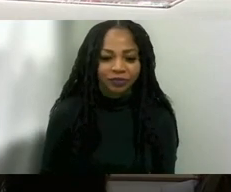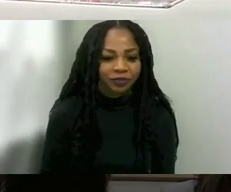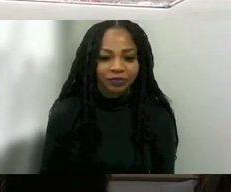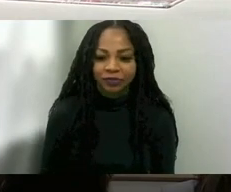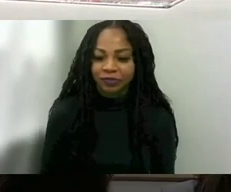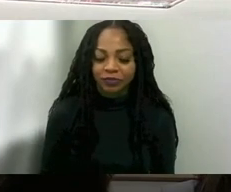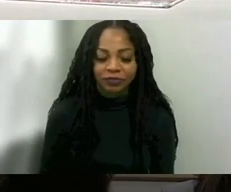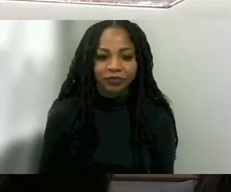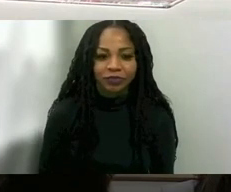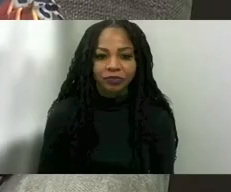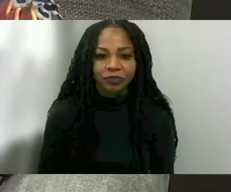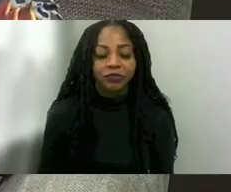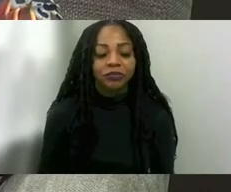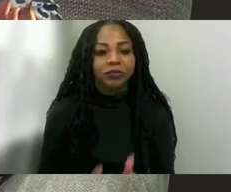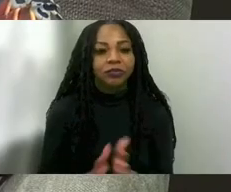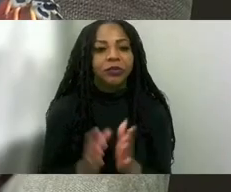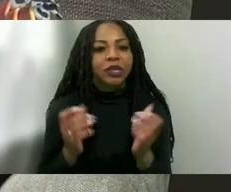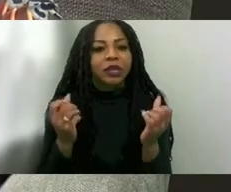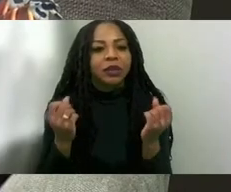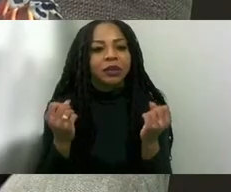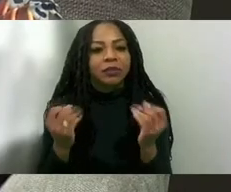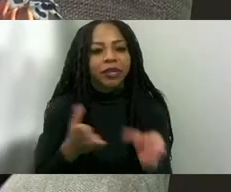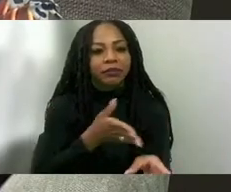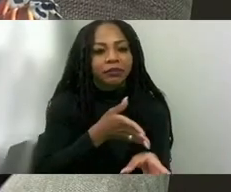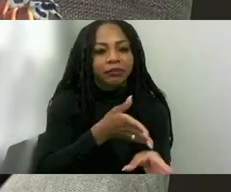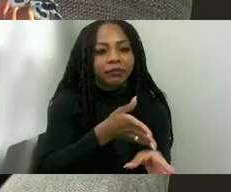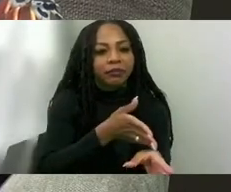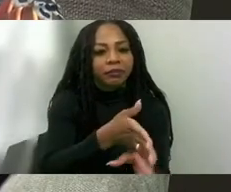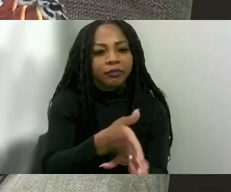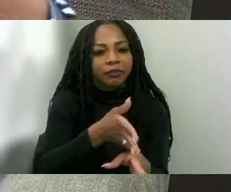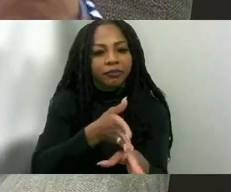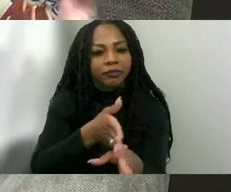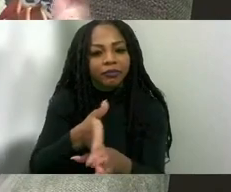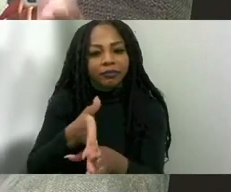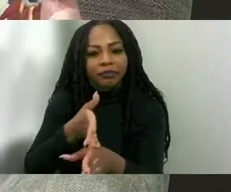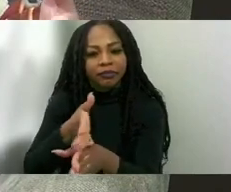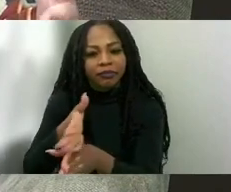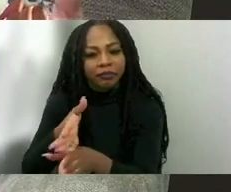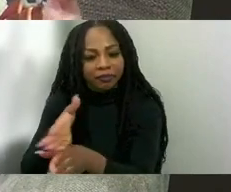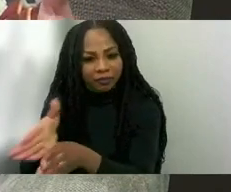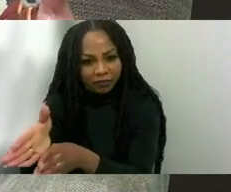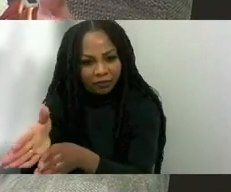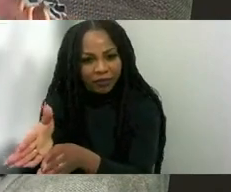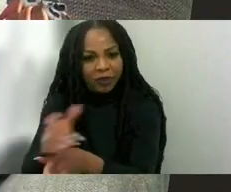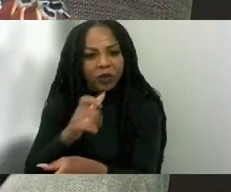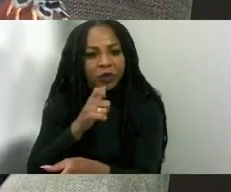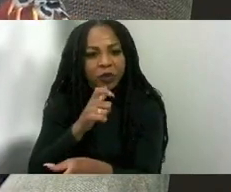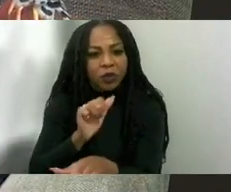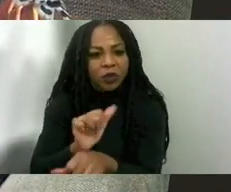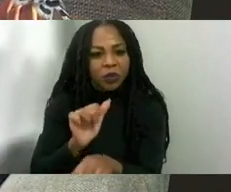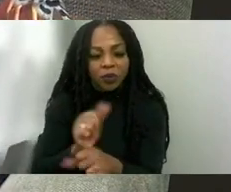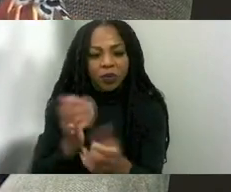And many of the disciplines that those of us who work in the university